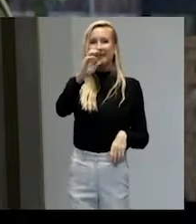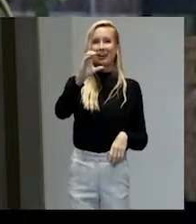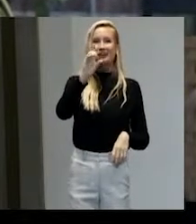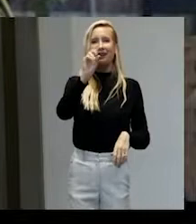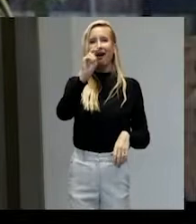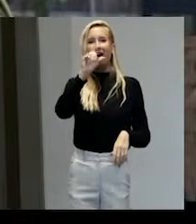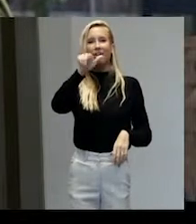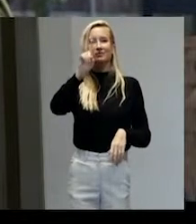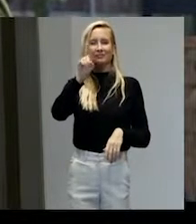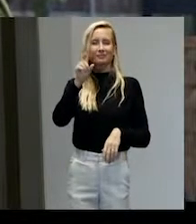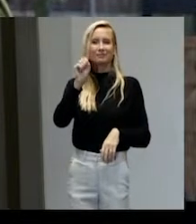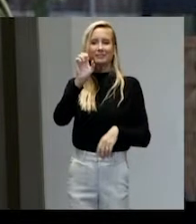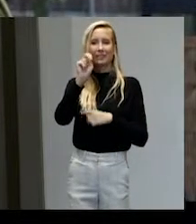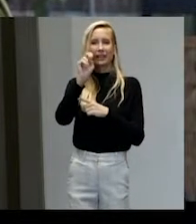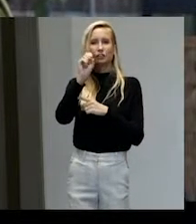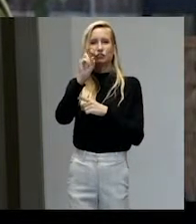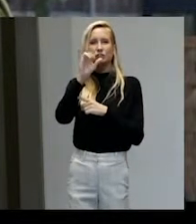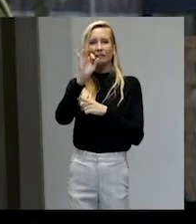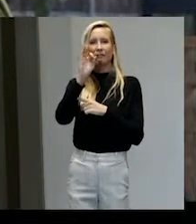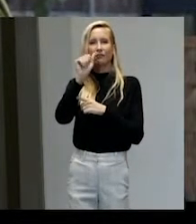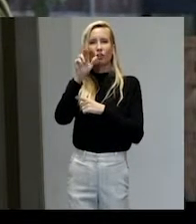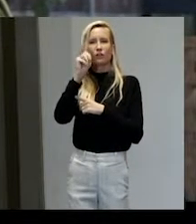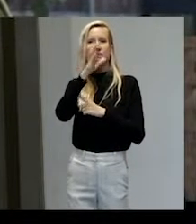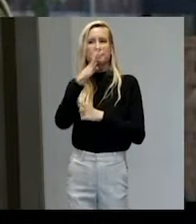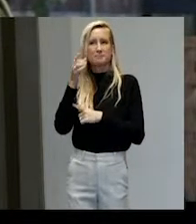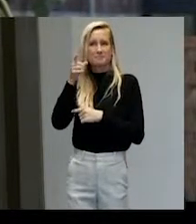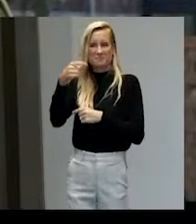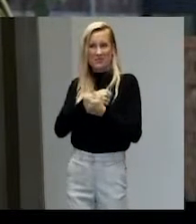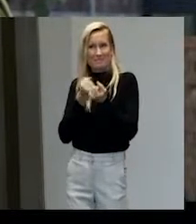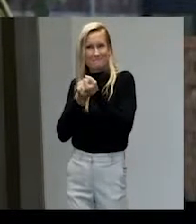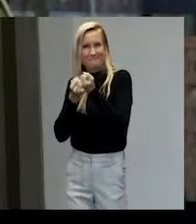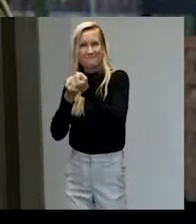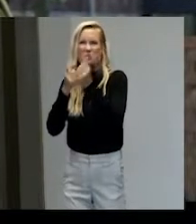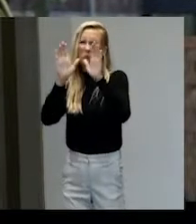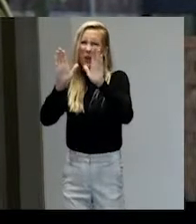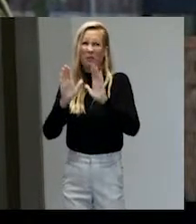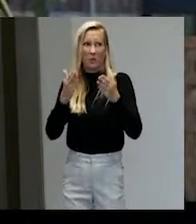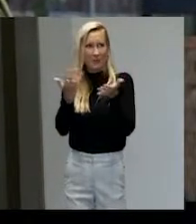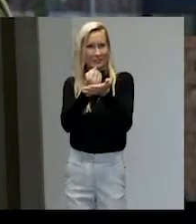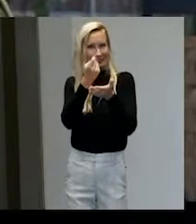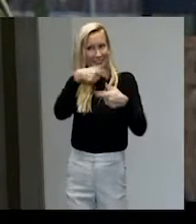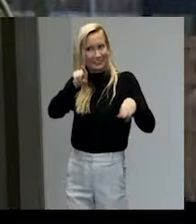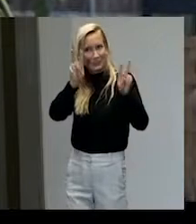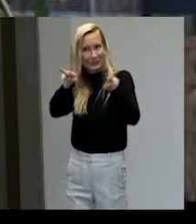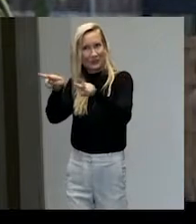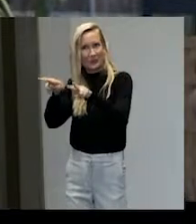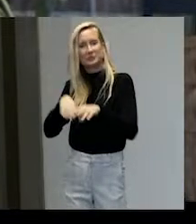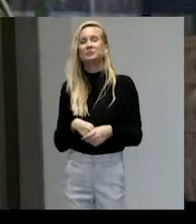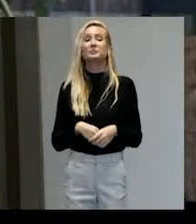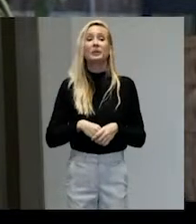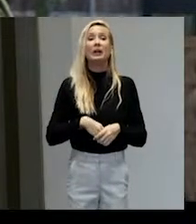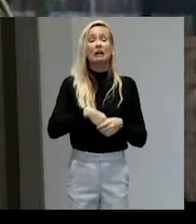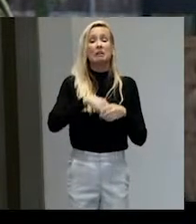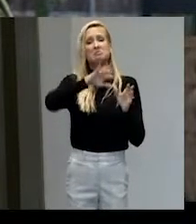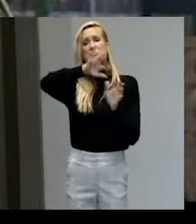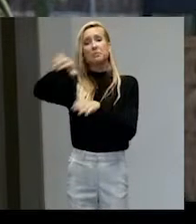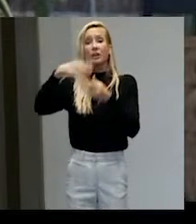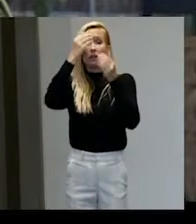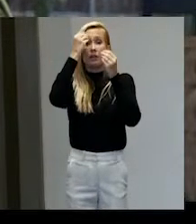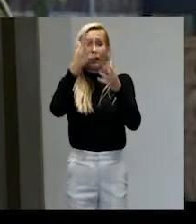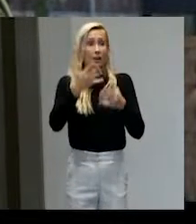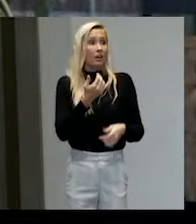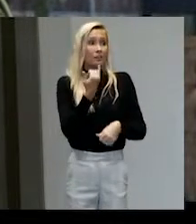space. We've got some great speakers for you today that I want to introduce. All three are actors and identify as